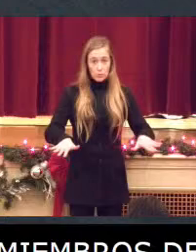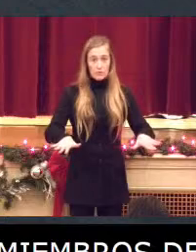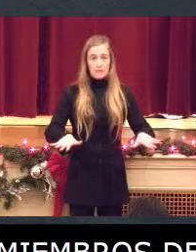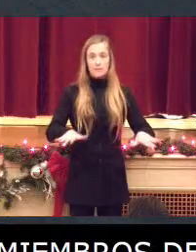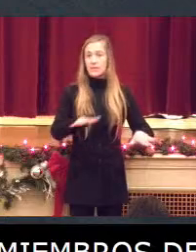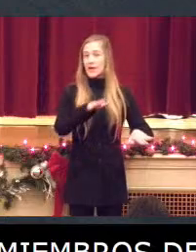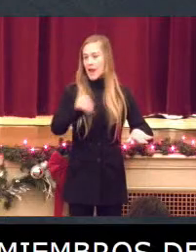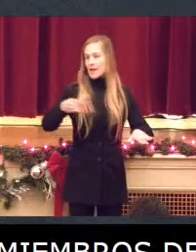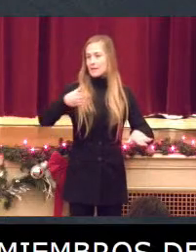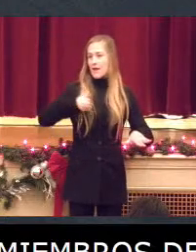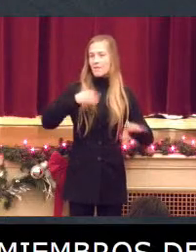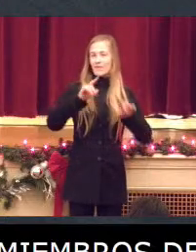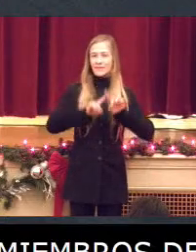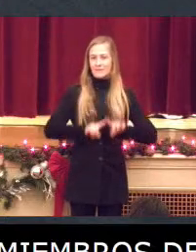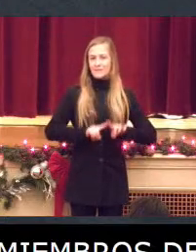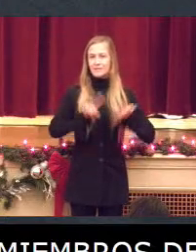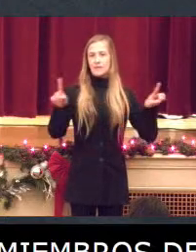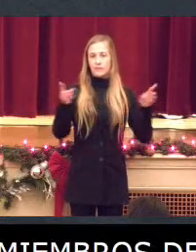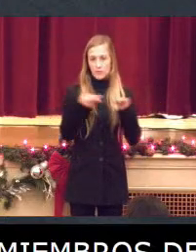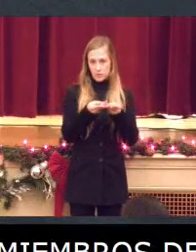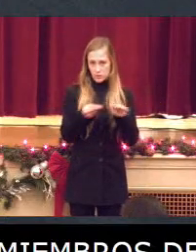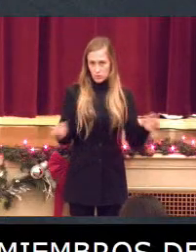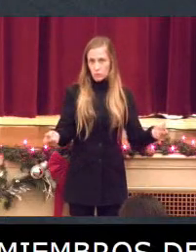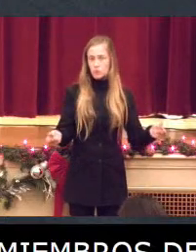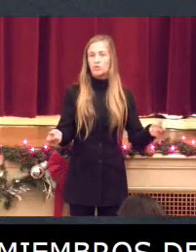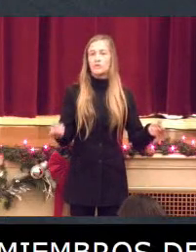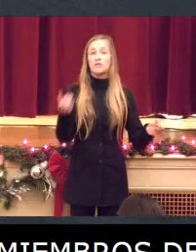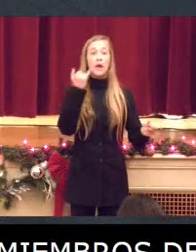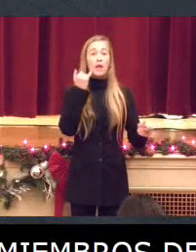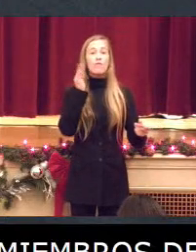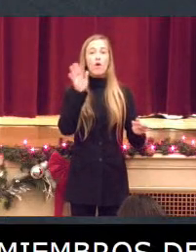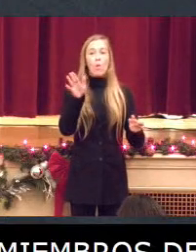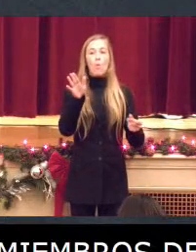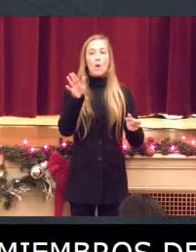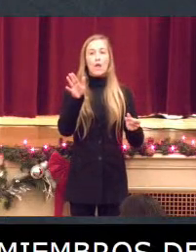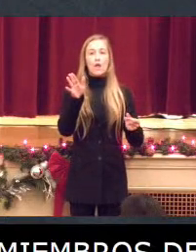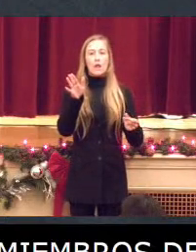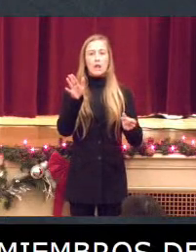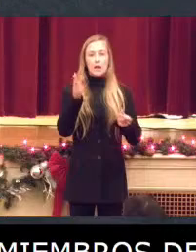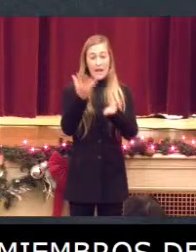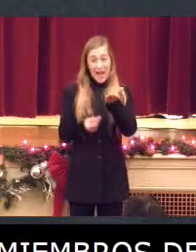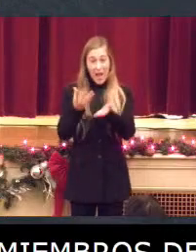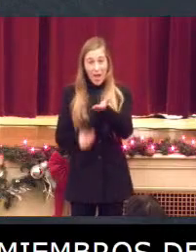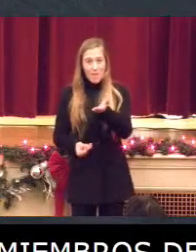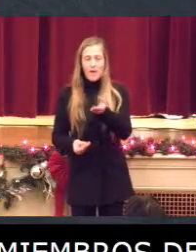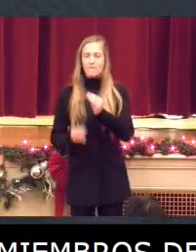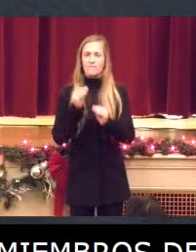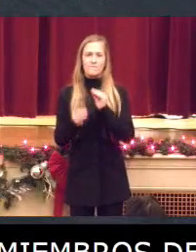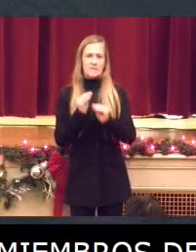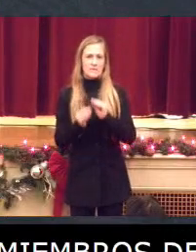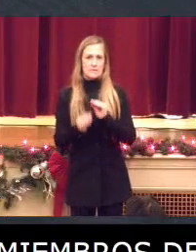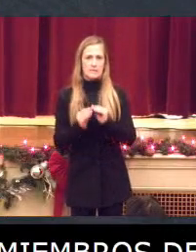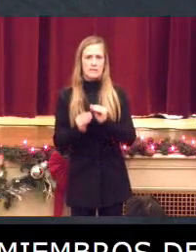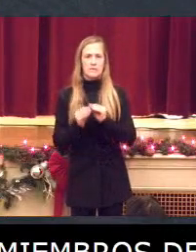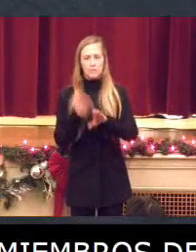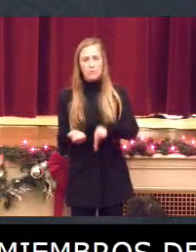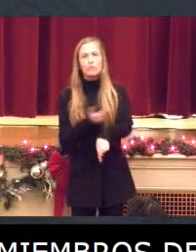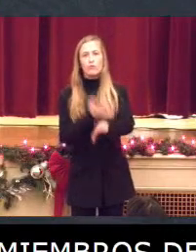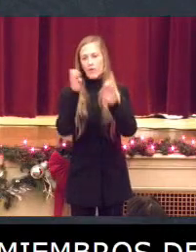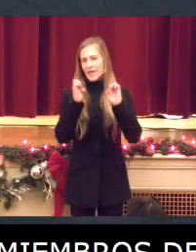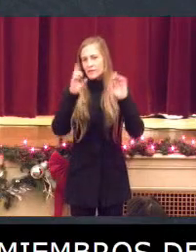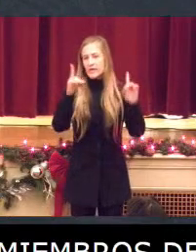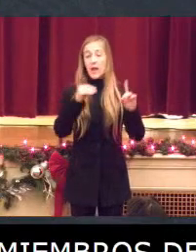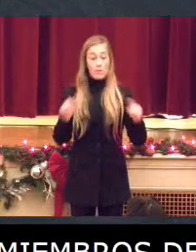with a different solution if we're going to bridge those gaps and cover those holes and give